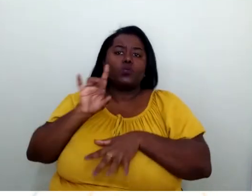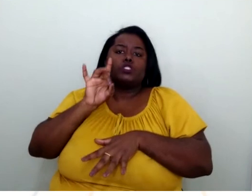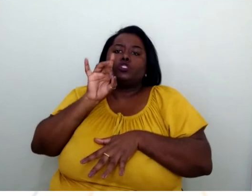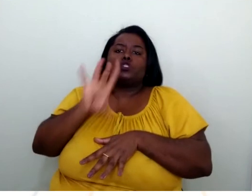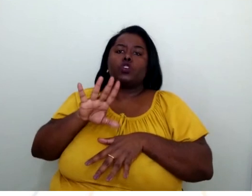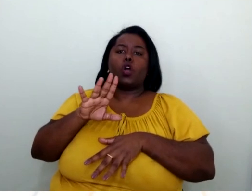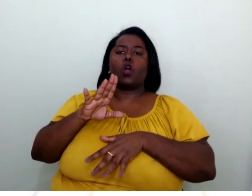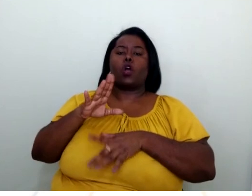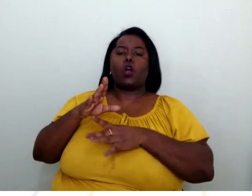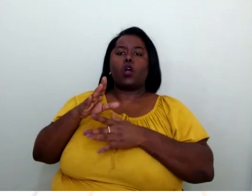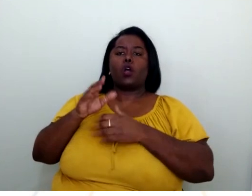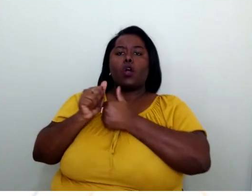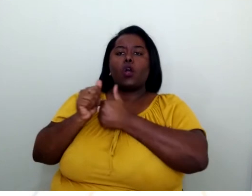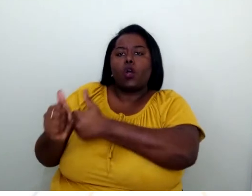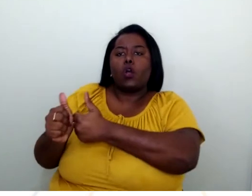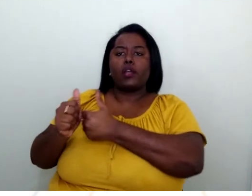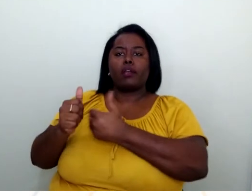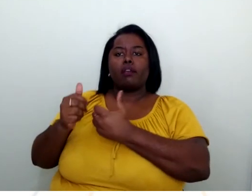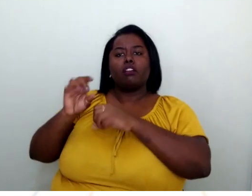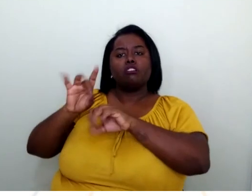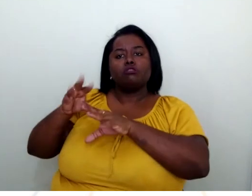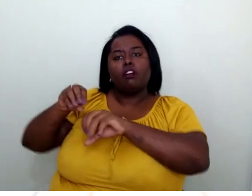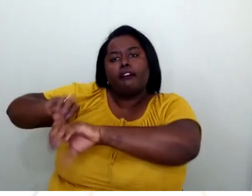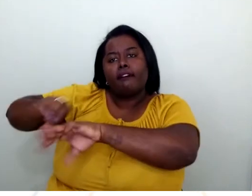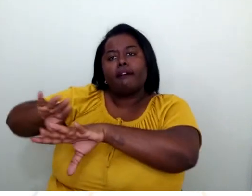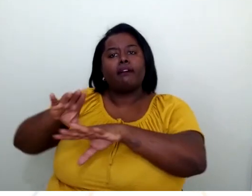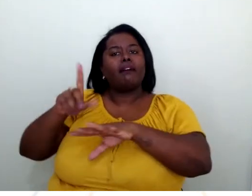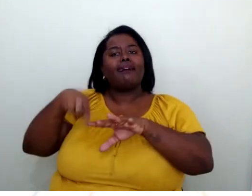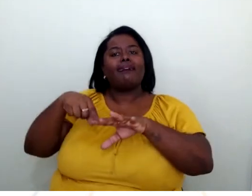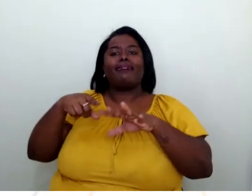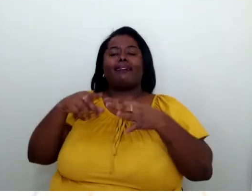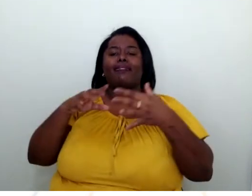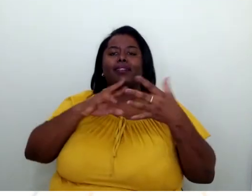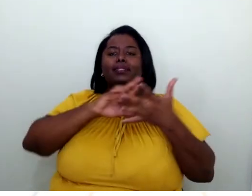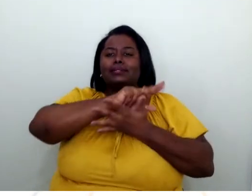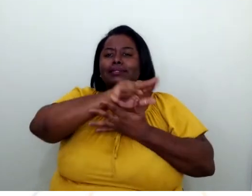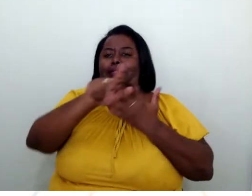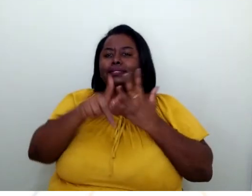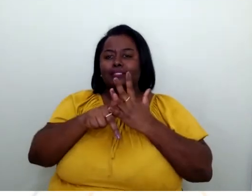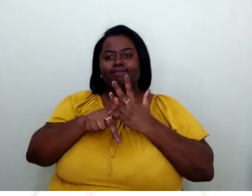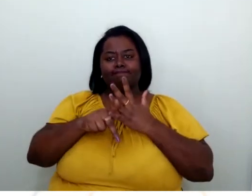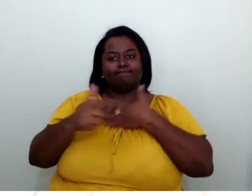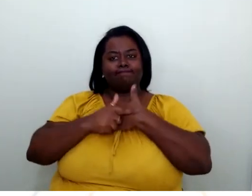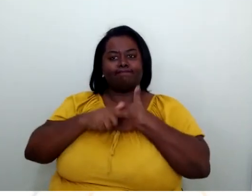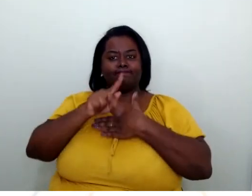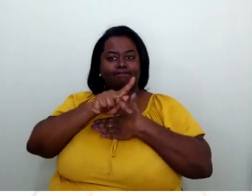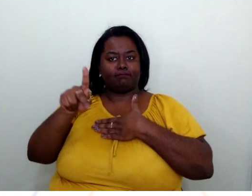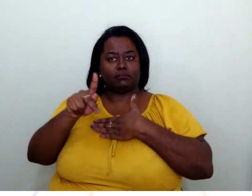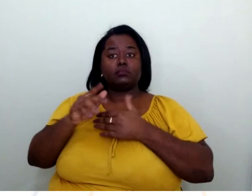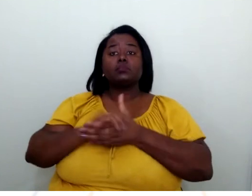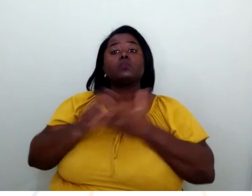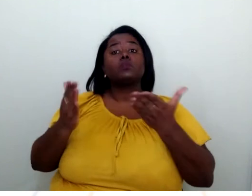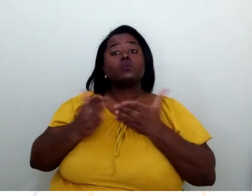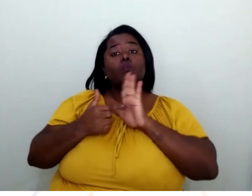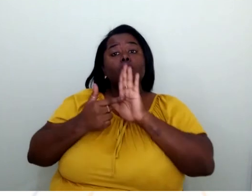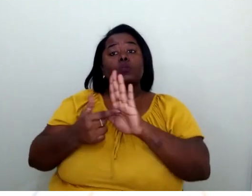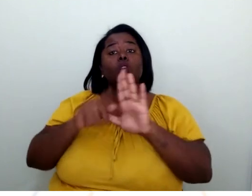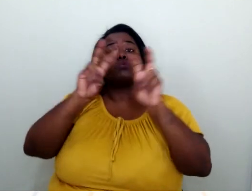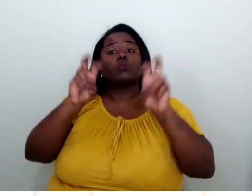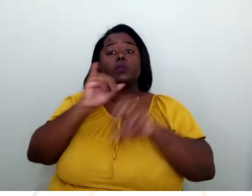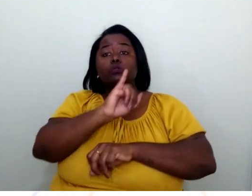to develop an activity like getting students in a group to work through a case study, something right at the beginning of the course. It's not worth a lot of marks, but